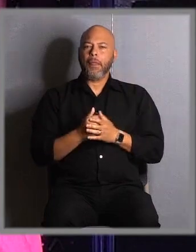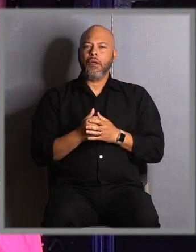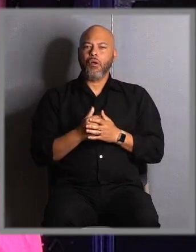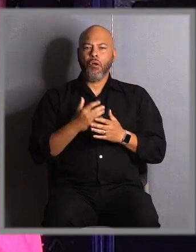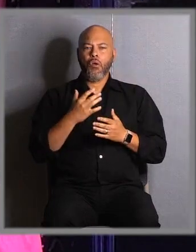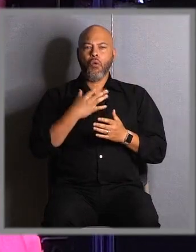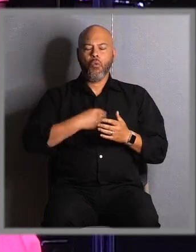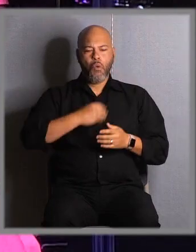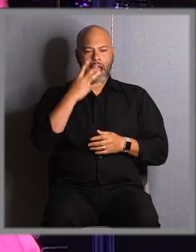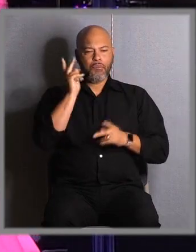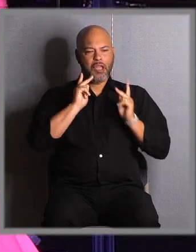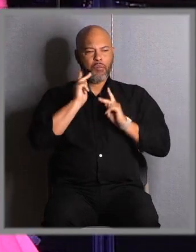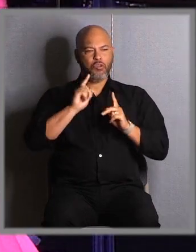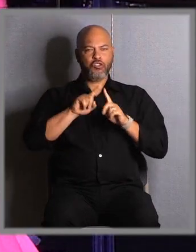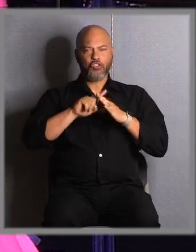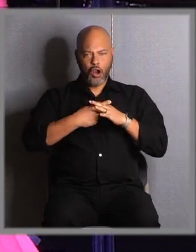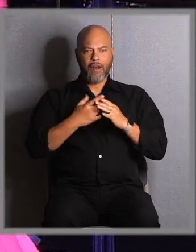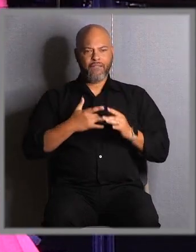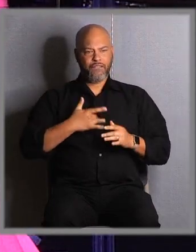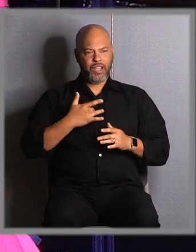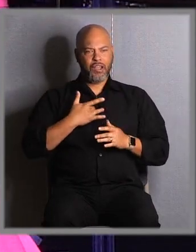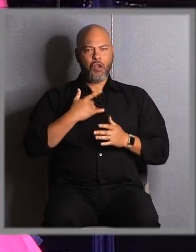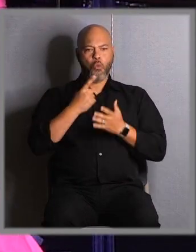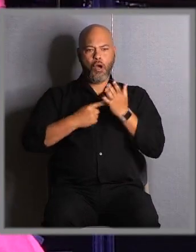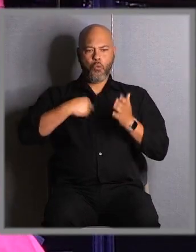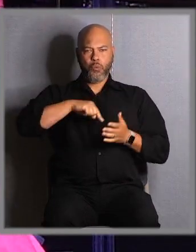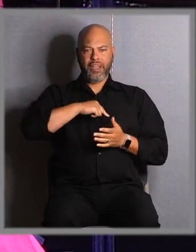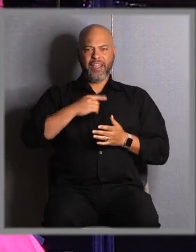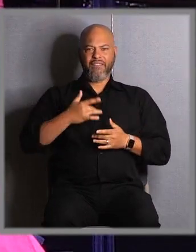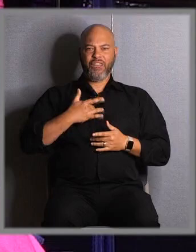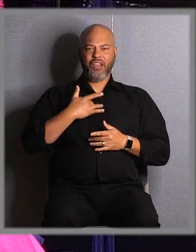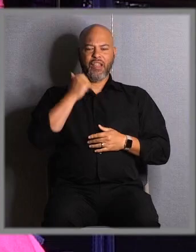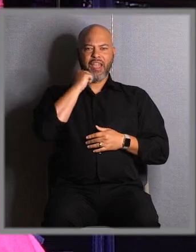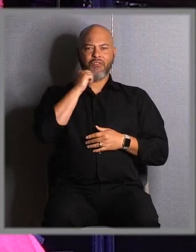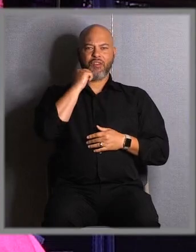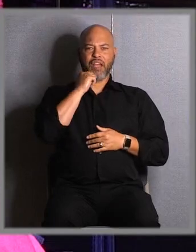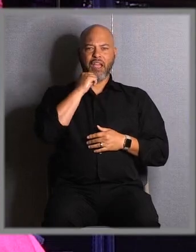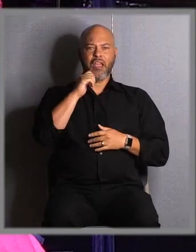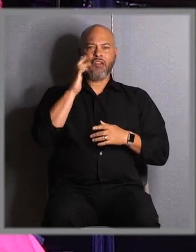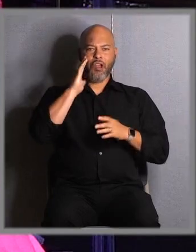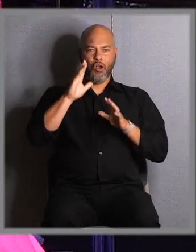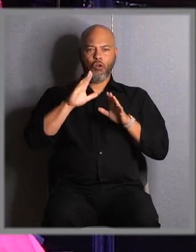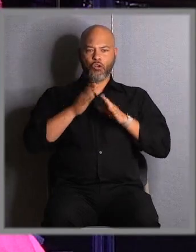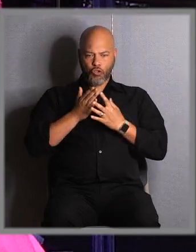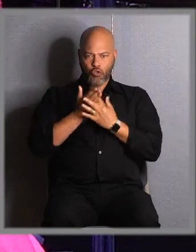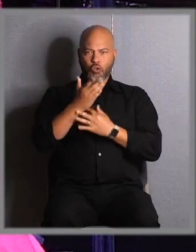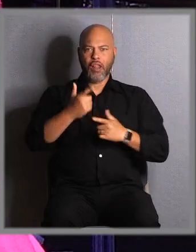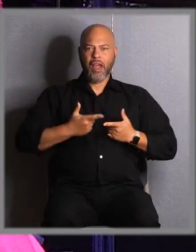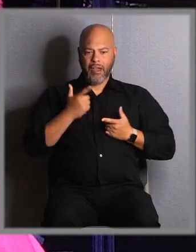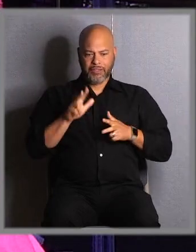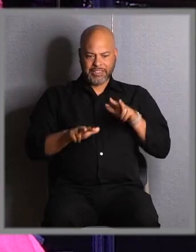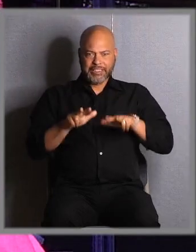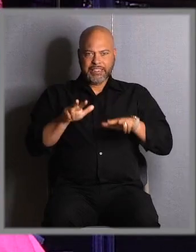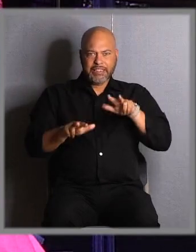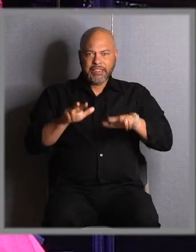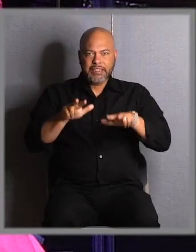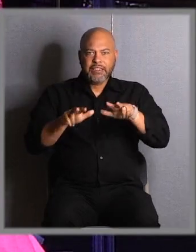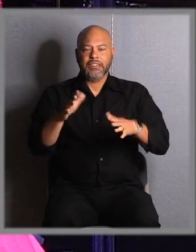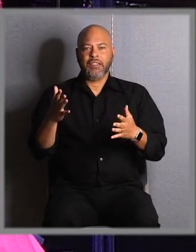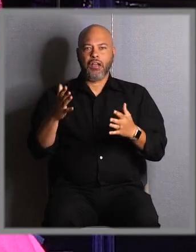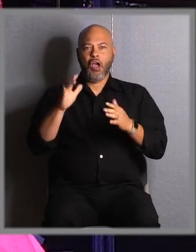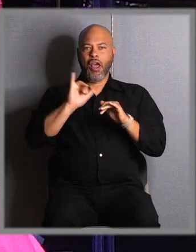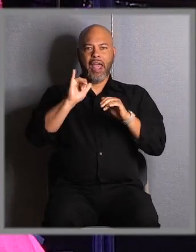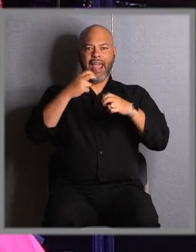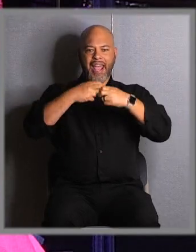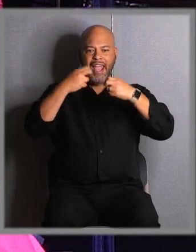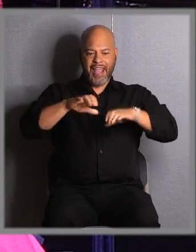whites are beginning to feel what we feel every day, and that's walking on eggshells. We walk on eggshells every